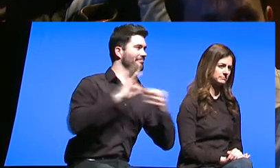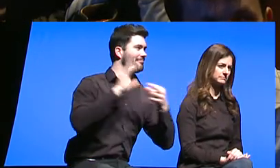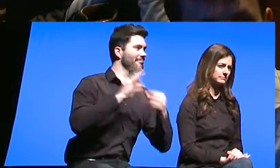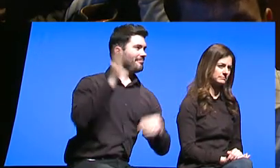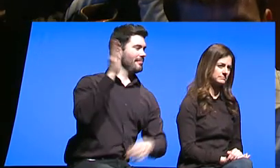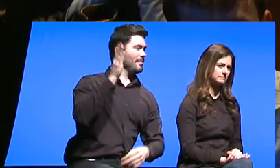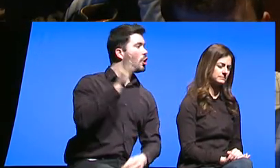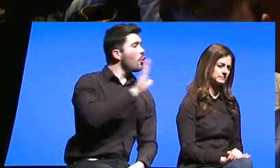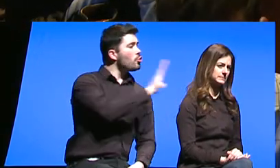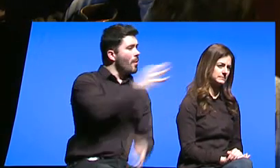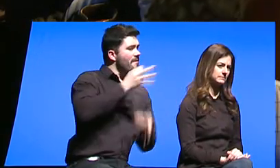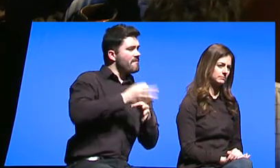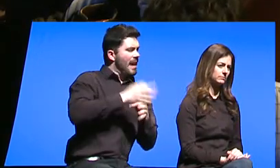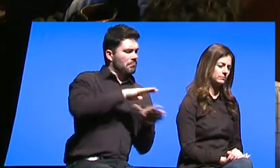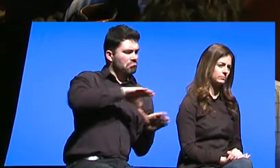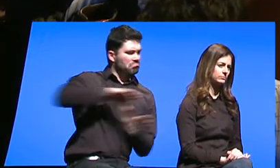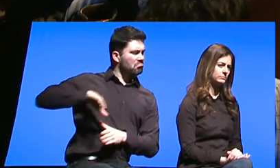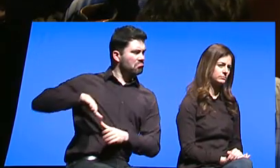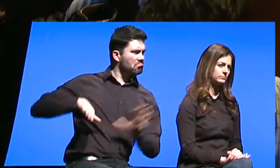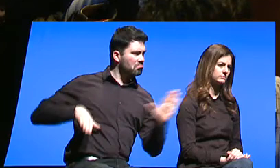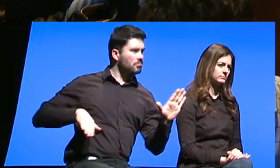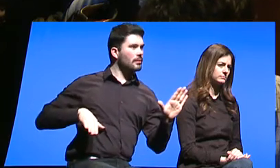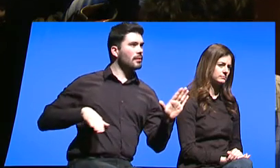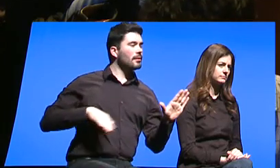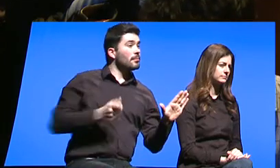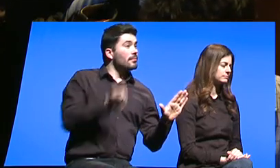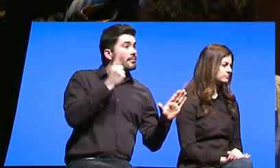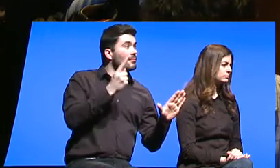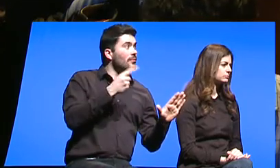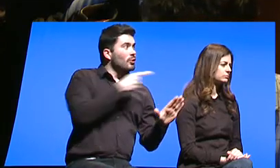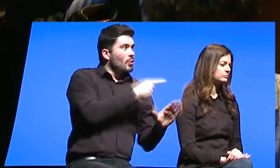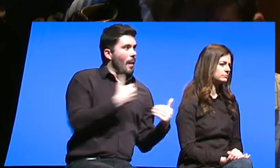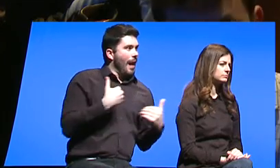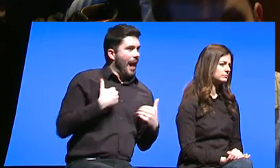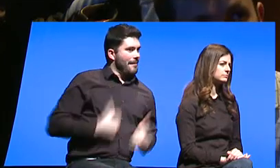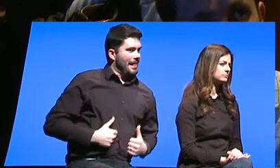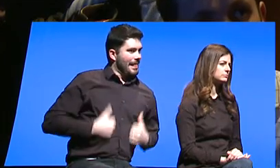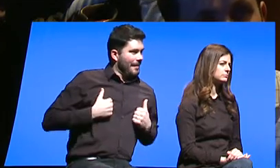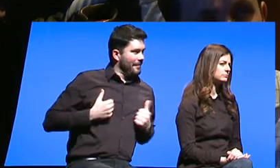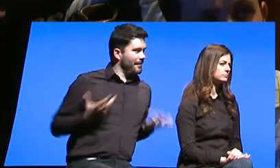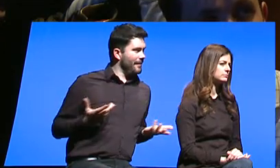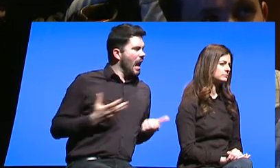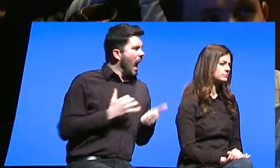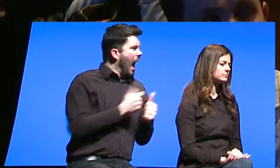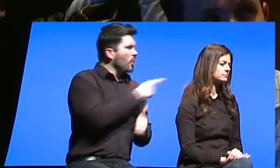tradition, considering you all have lives, how do you do this? Like, how do you